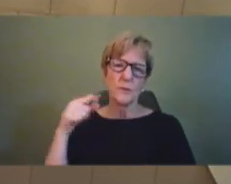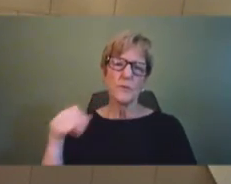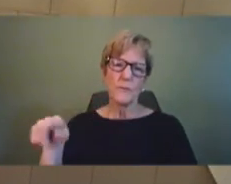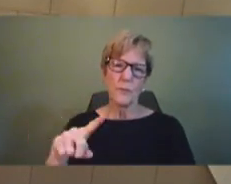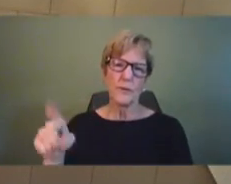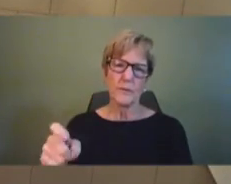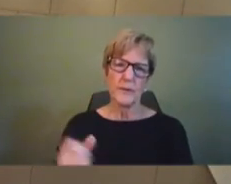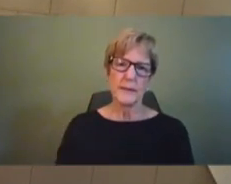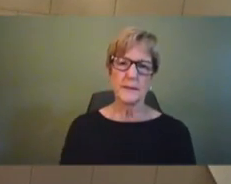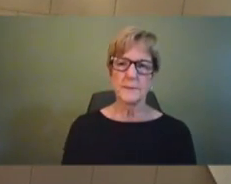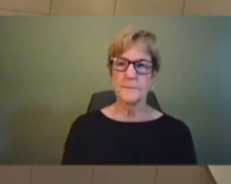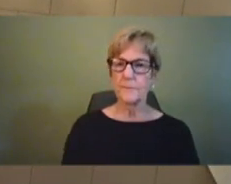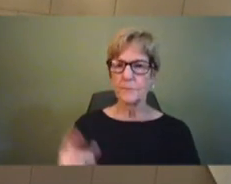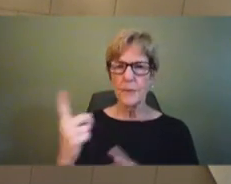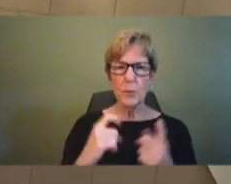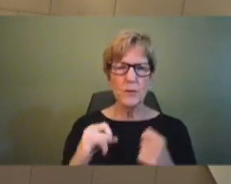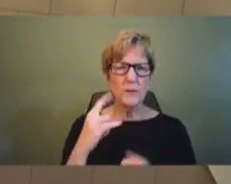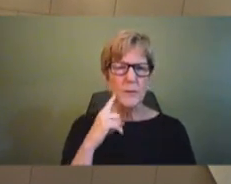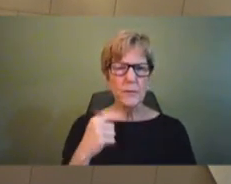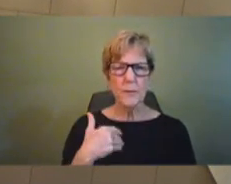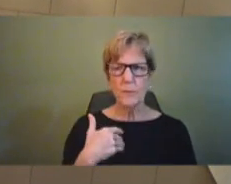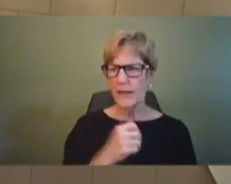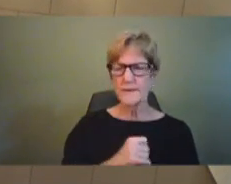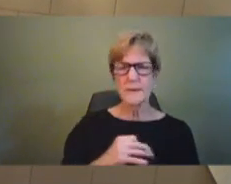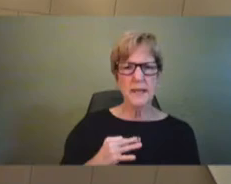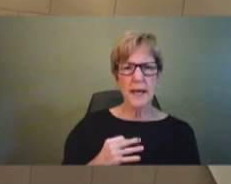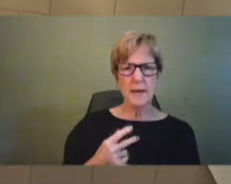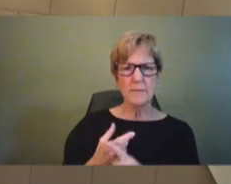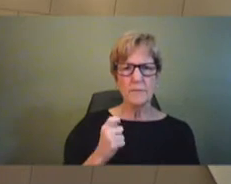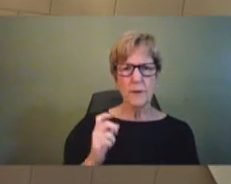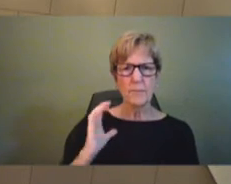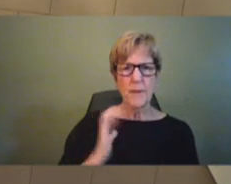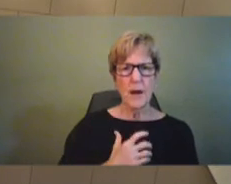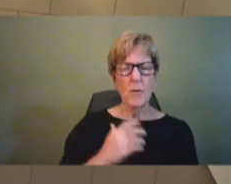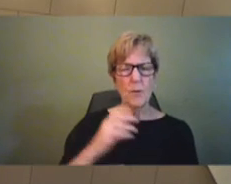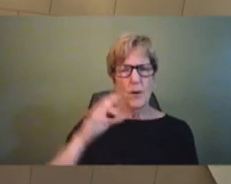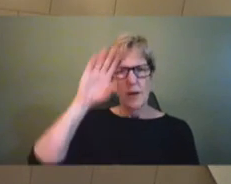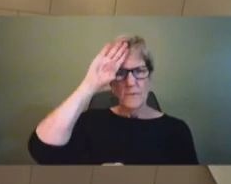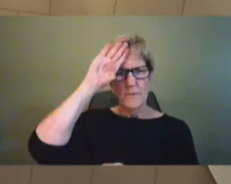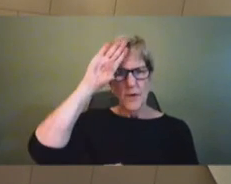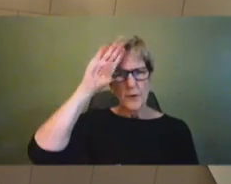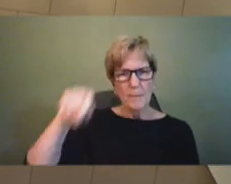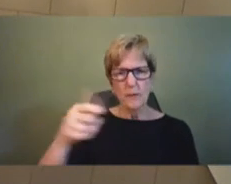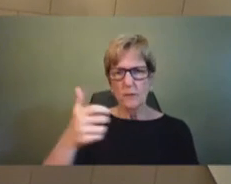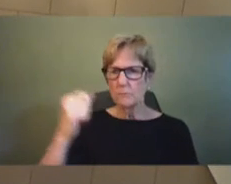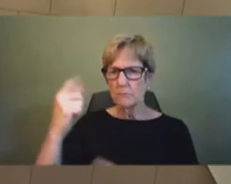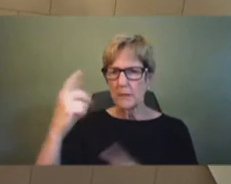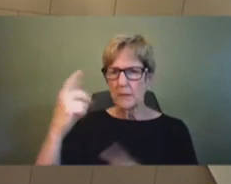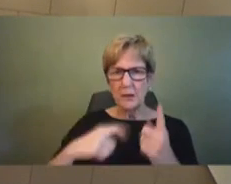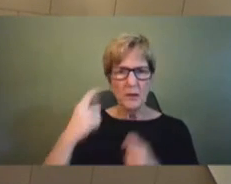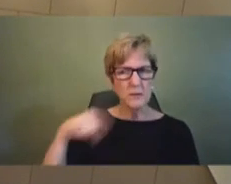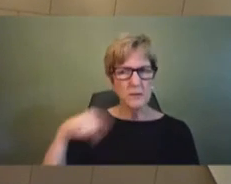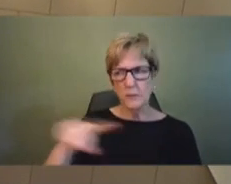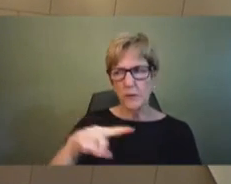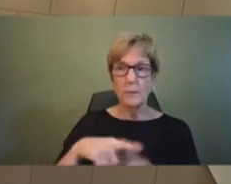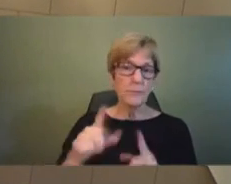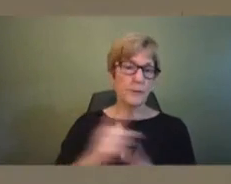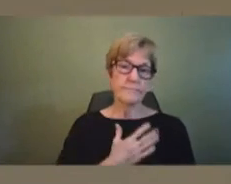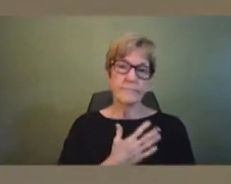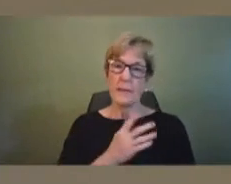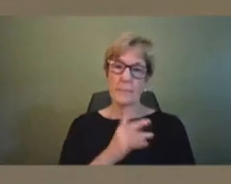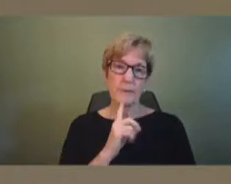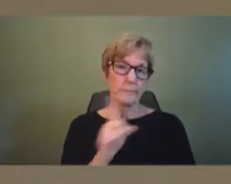believe we have uh staff from uh our fire station fire department here if they have any questions specifically for them but happy to answer any you may have